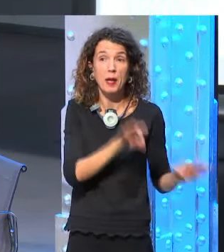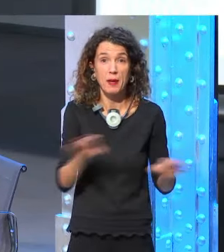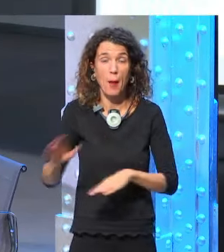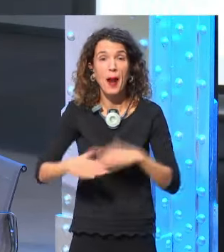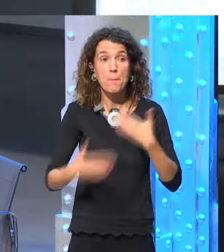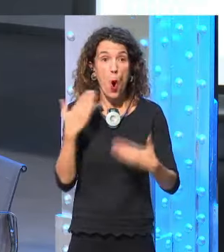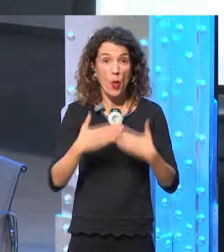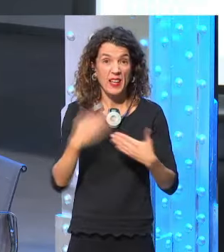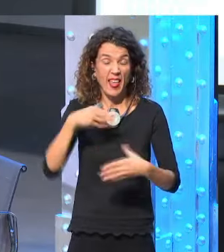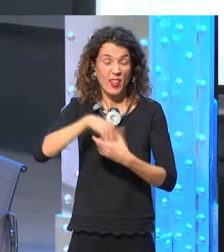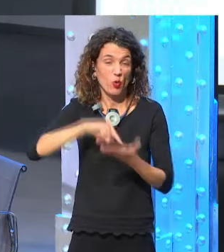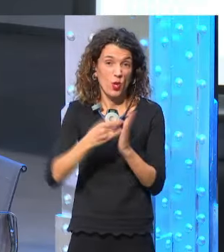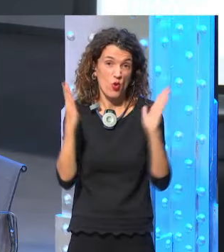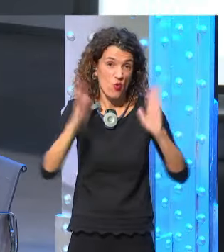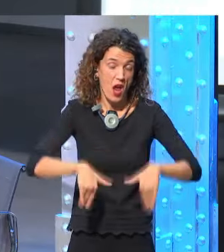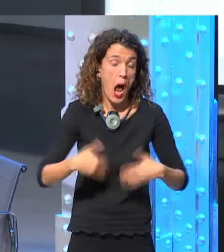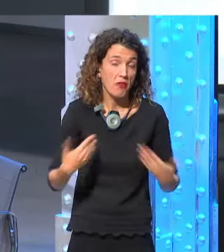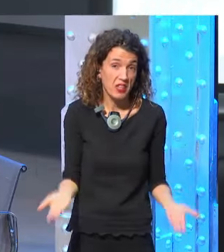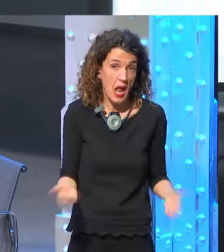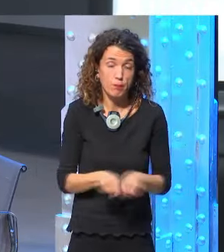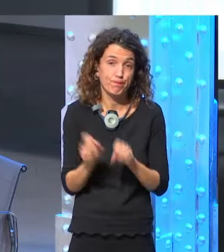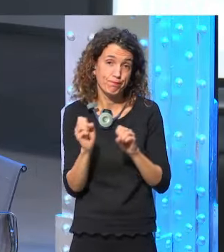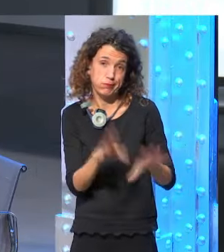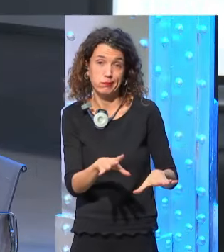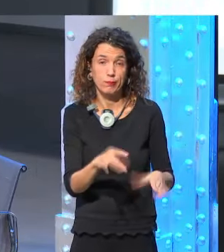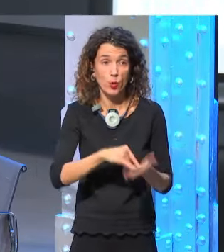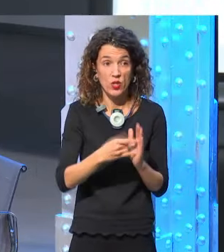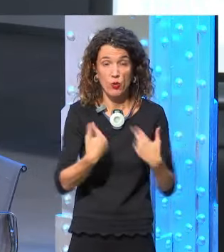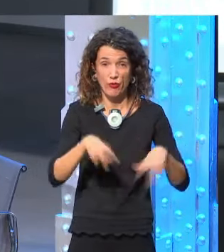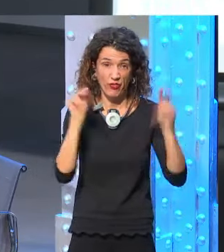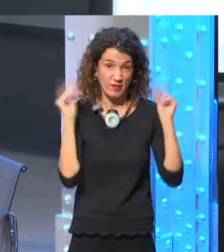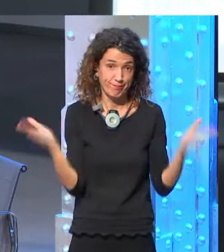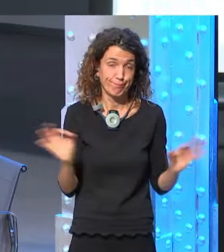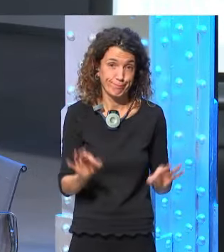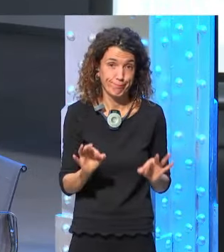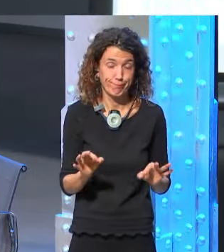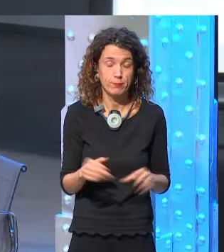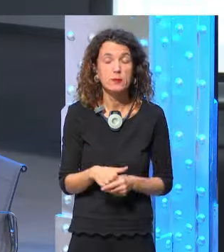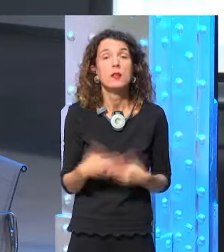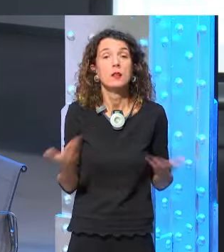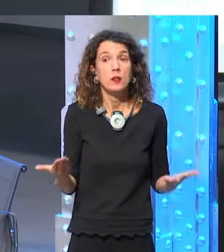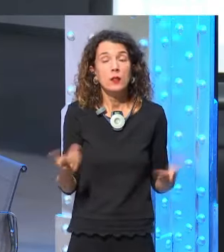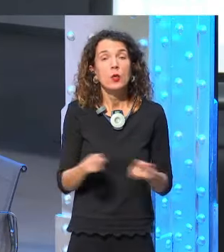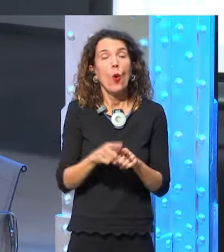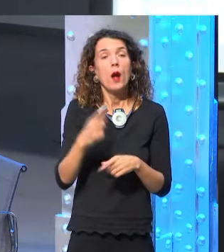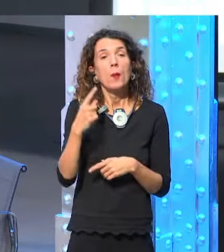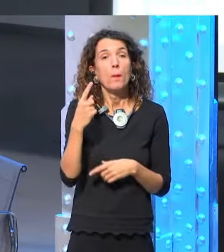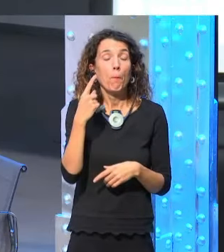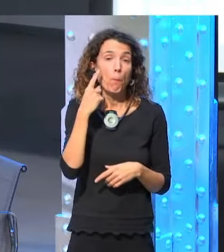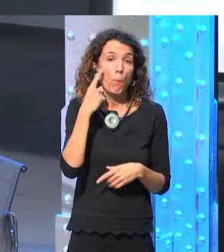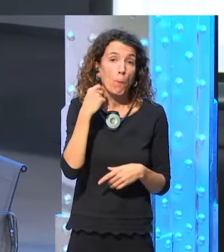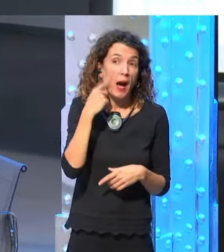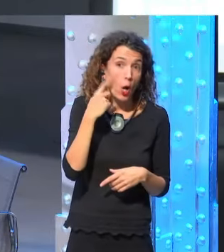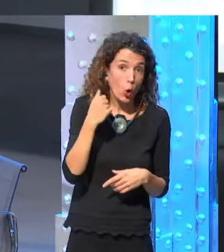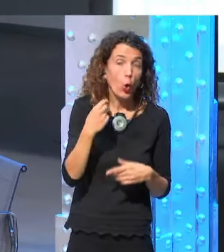taken down after one famous Swiss bank sponsoring money to get rid of this one and go back to a